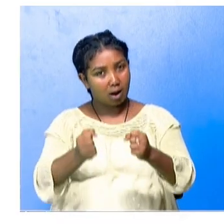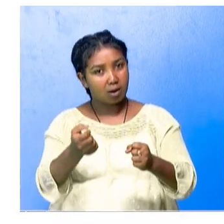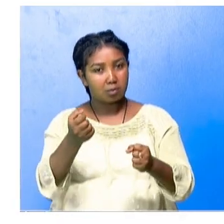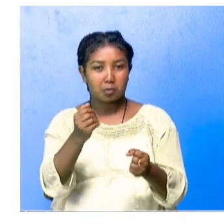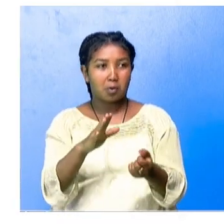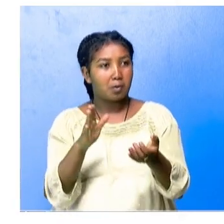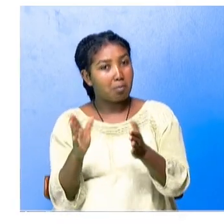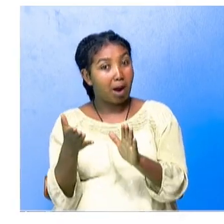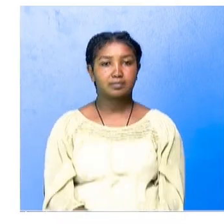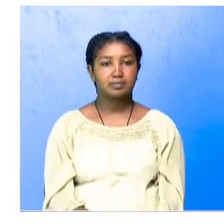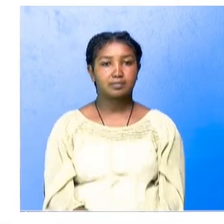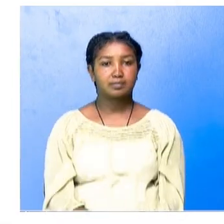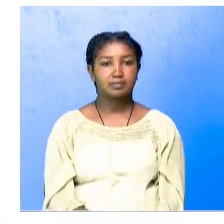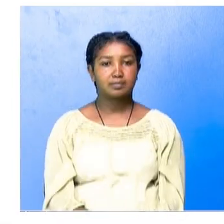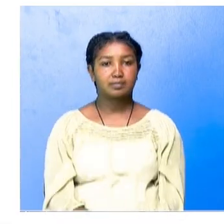might.